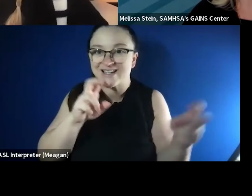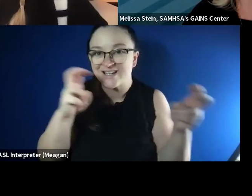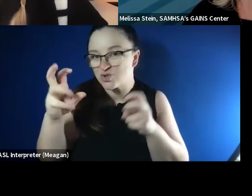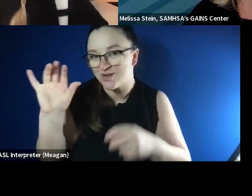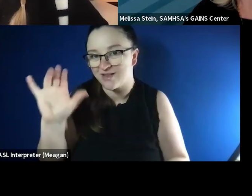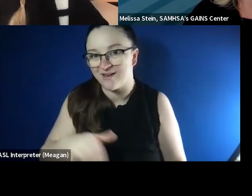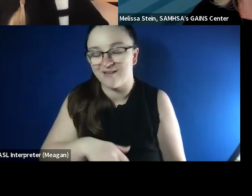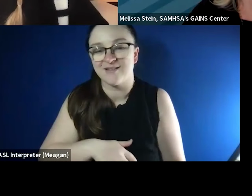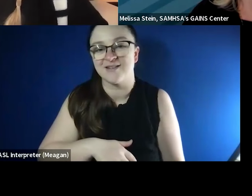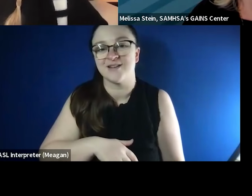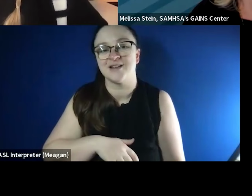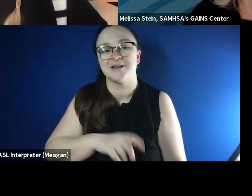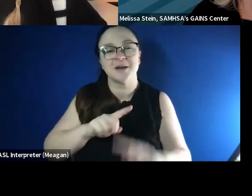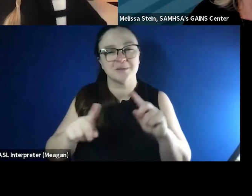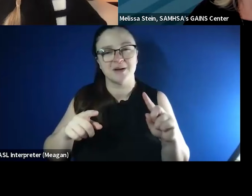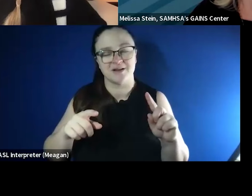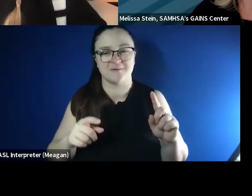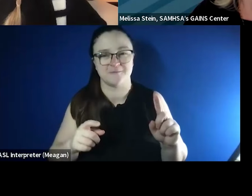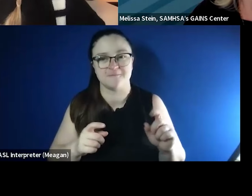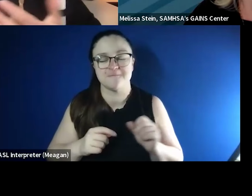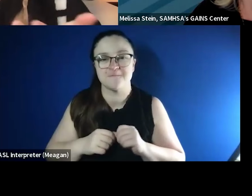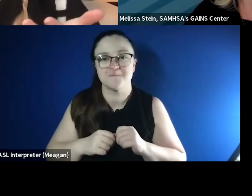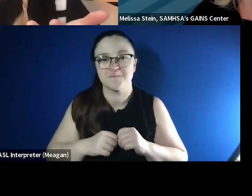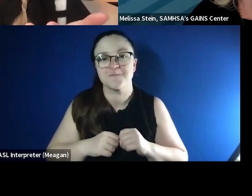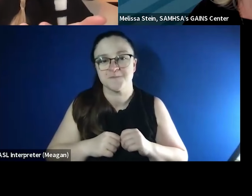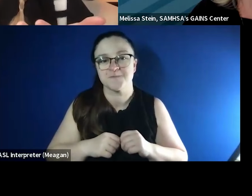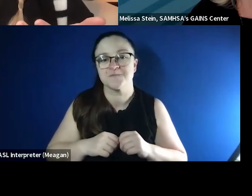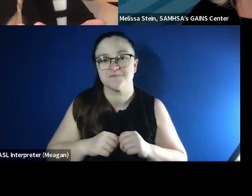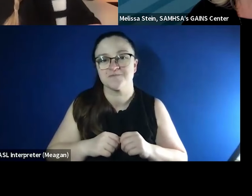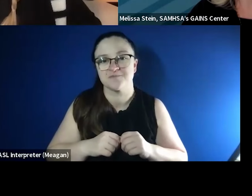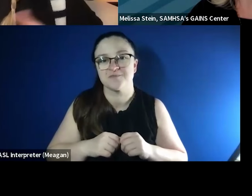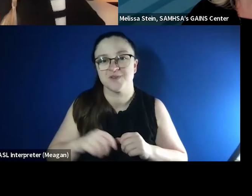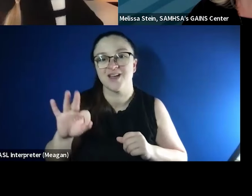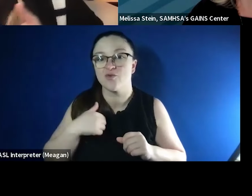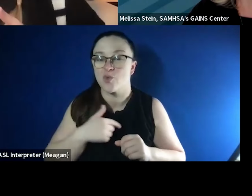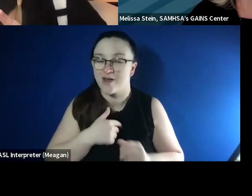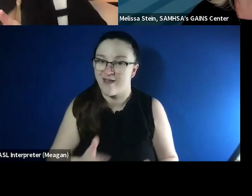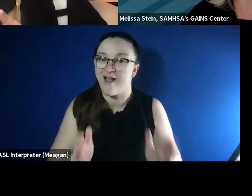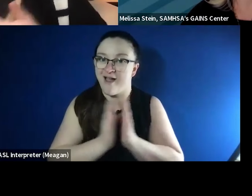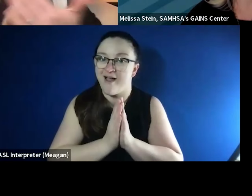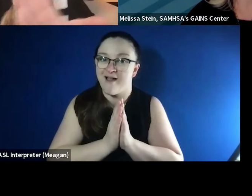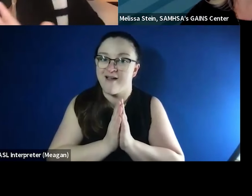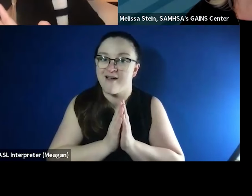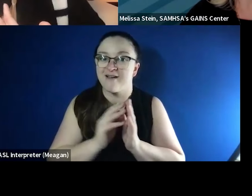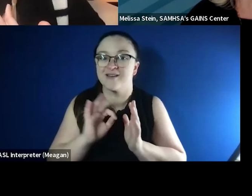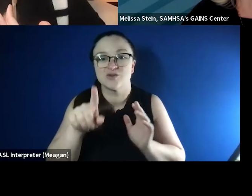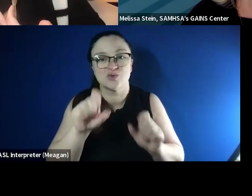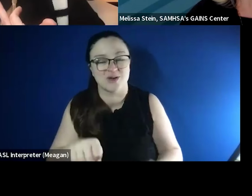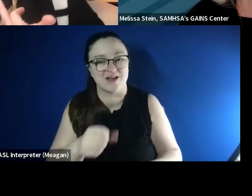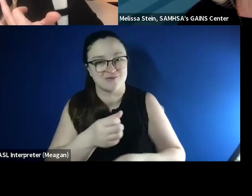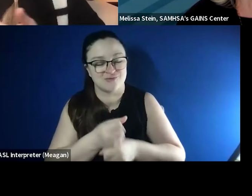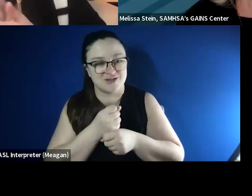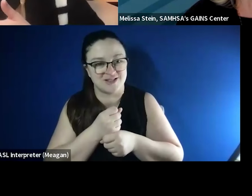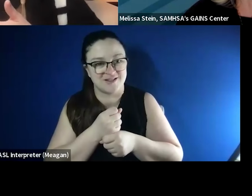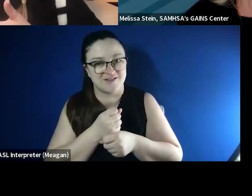that. But I would imagine that if we went so far as to ask the question, like if you could receive comprehensive case